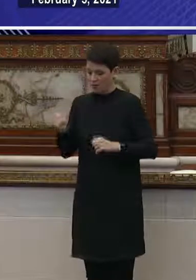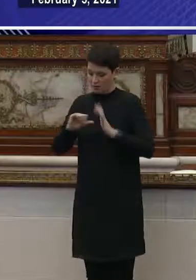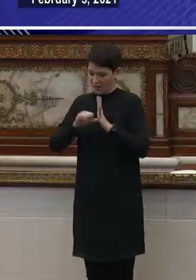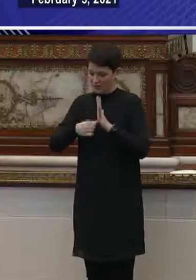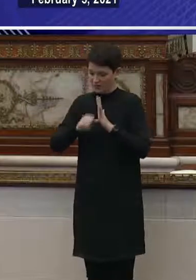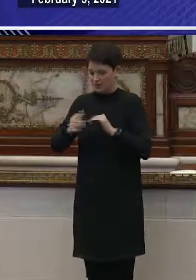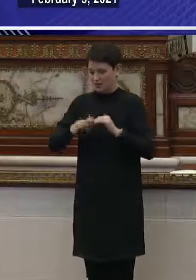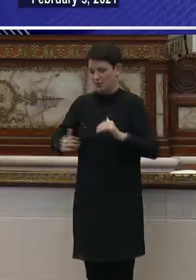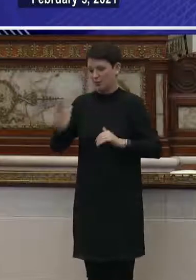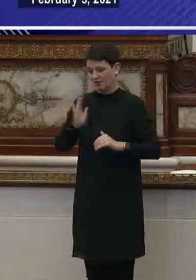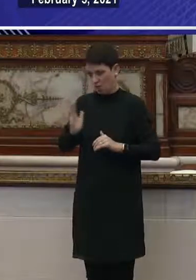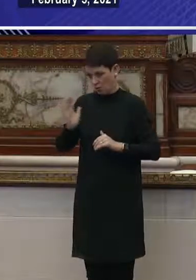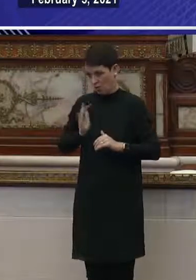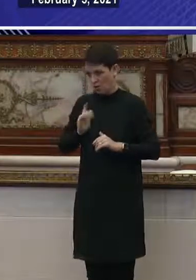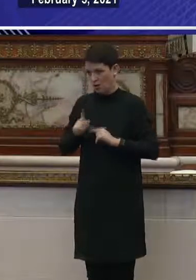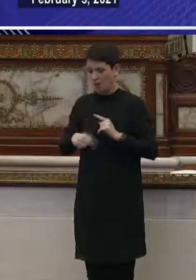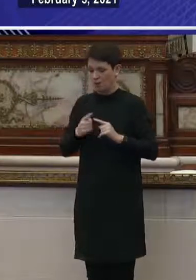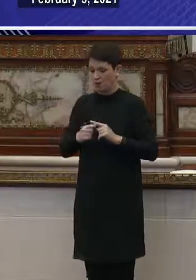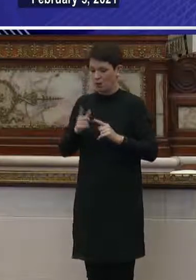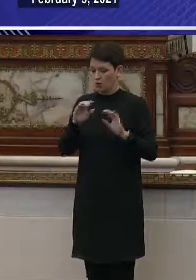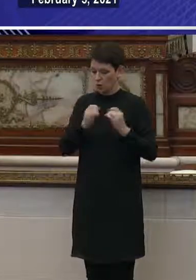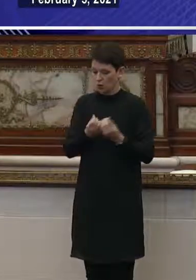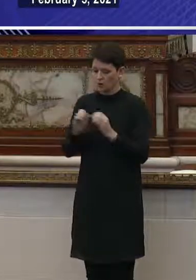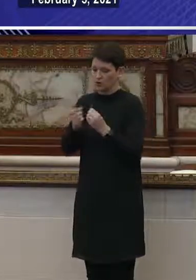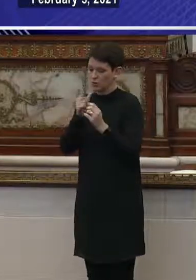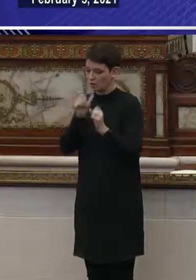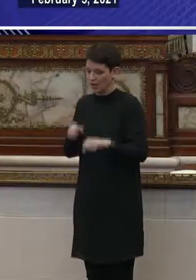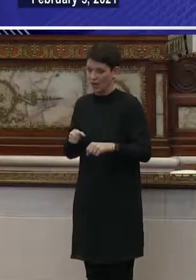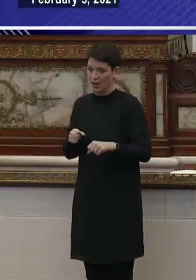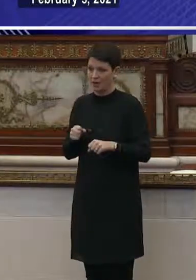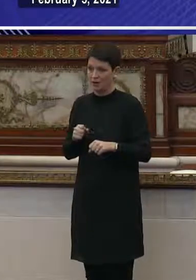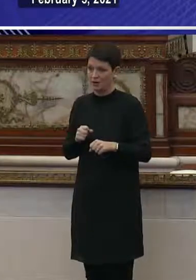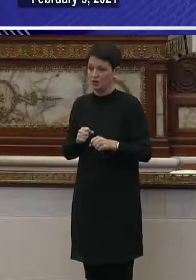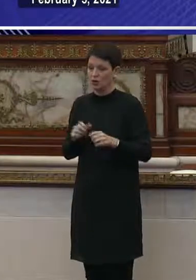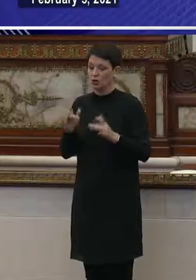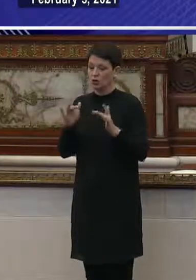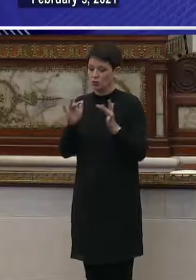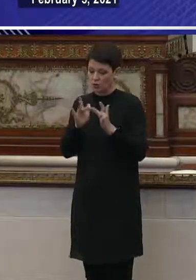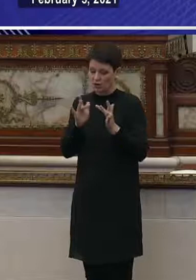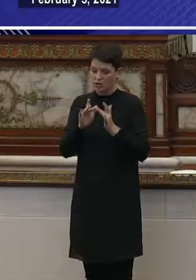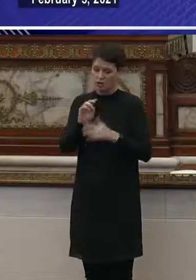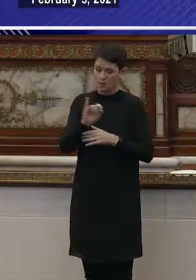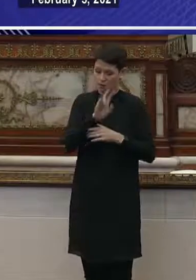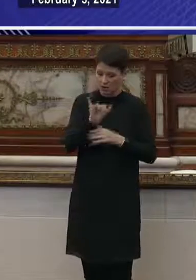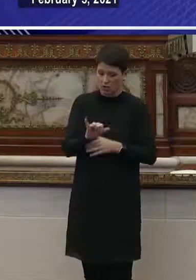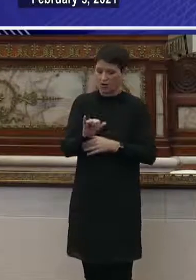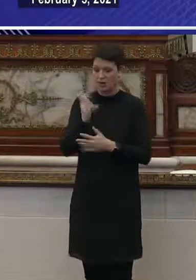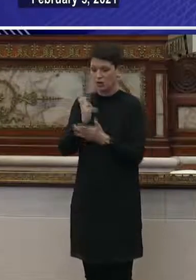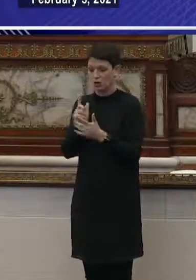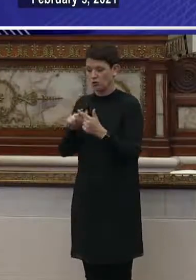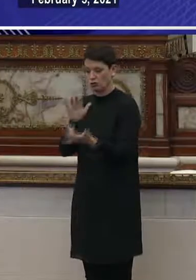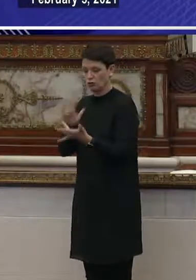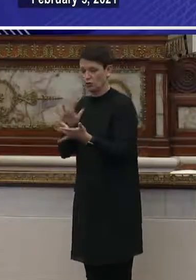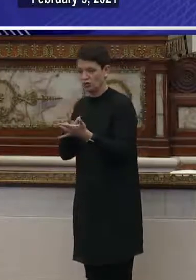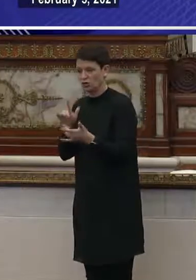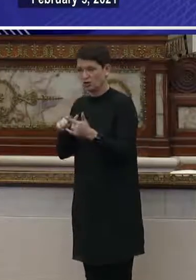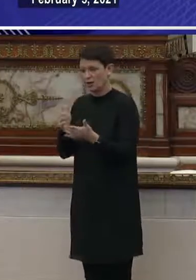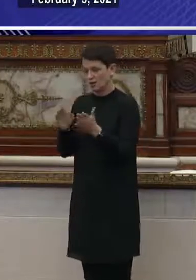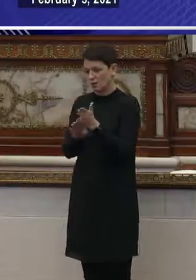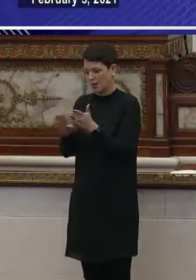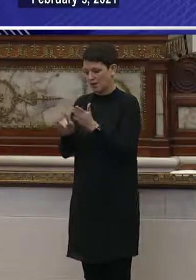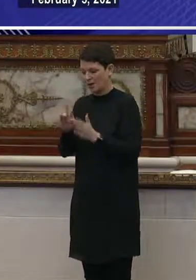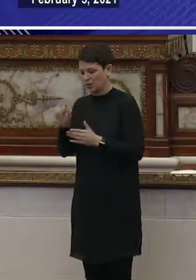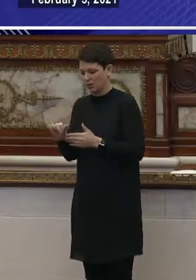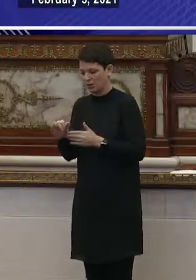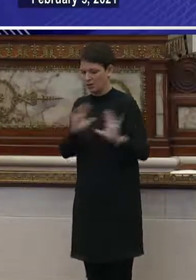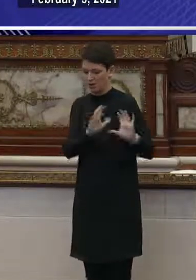had before on organizations that can reach minority, underserved, and hard-to-reach populations. All right,